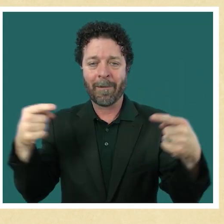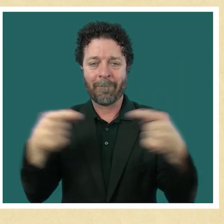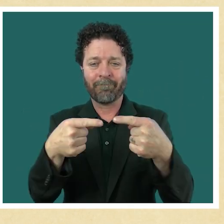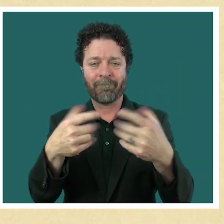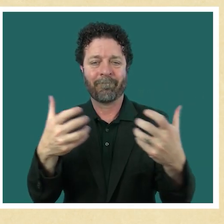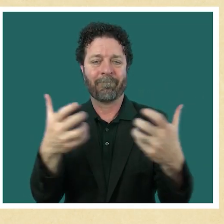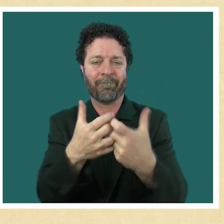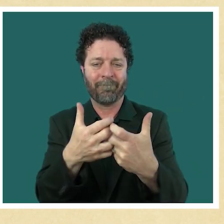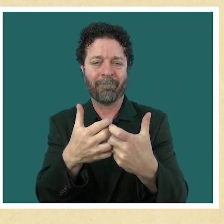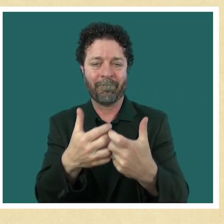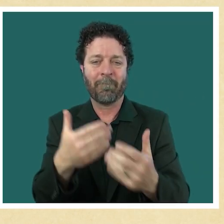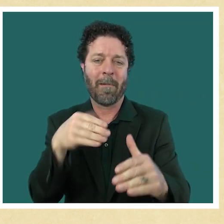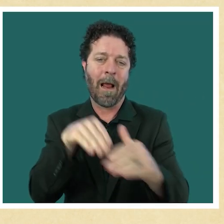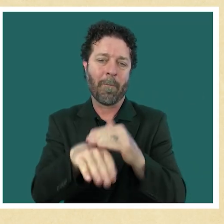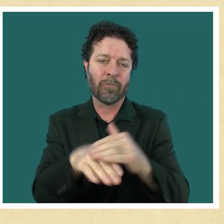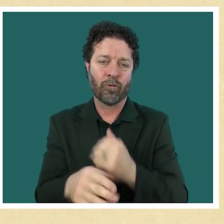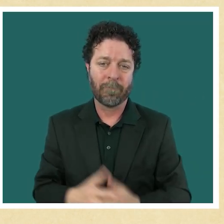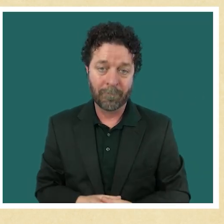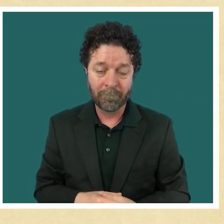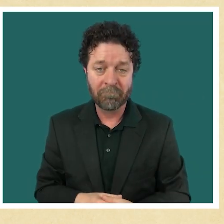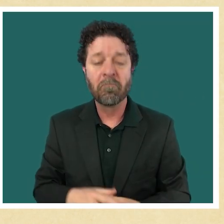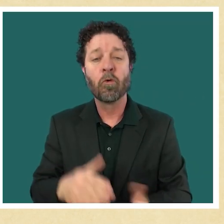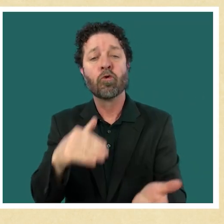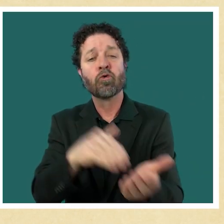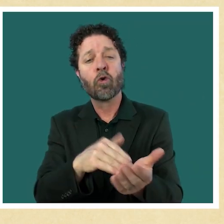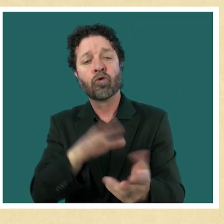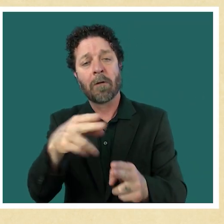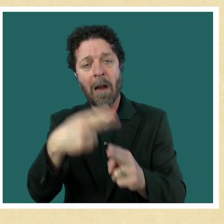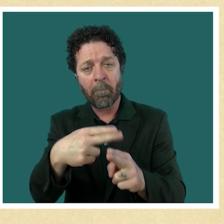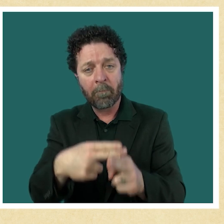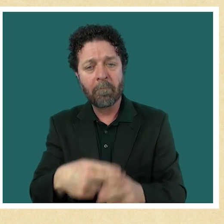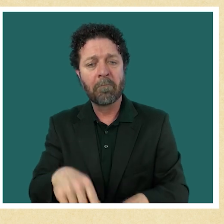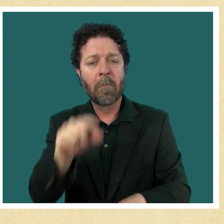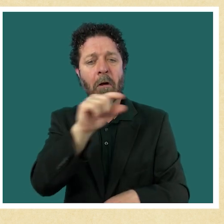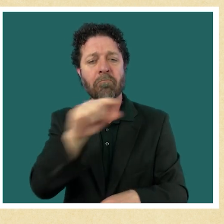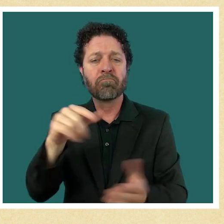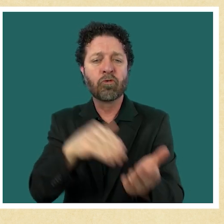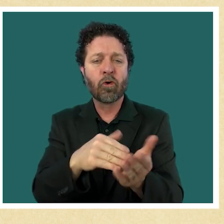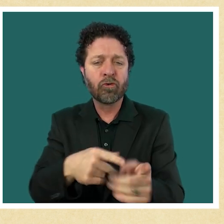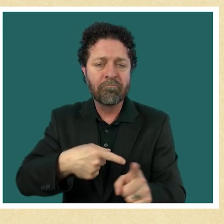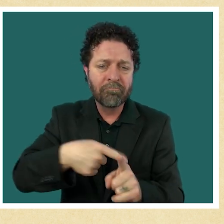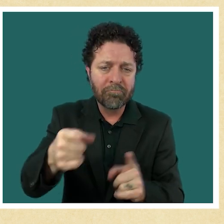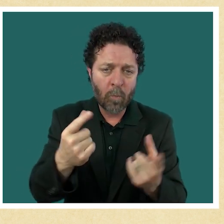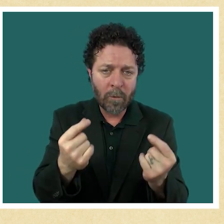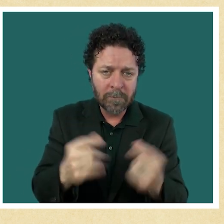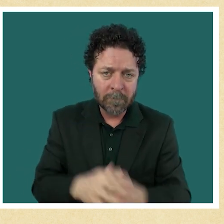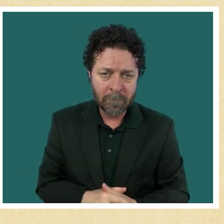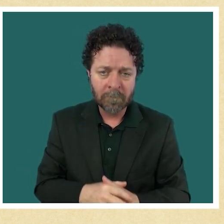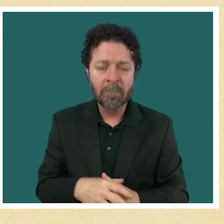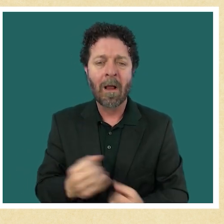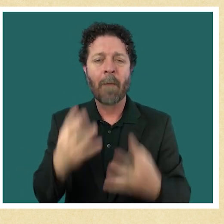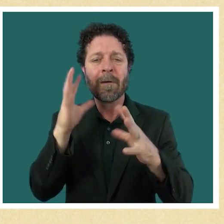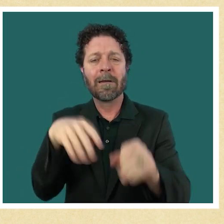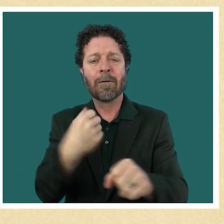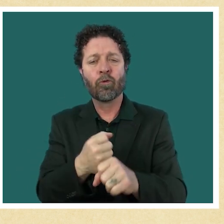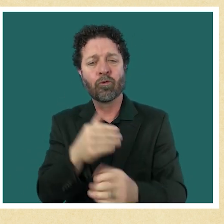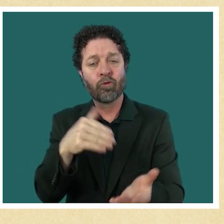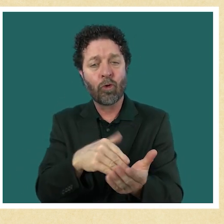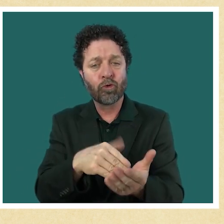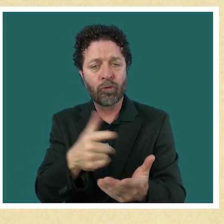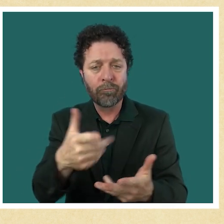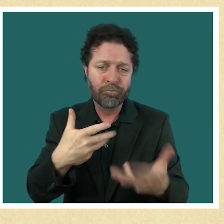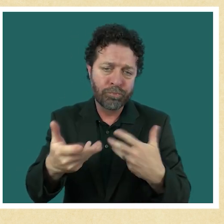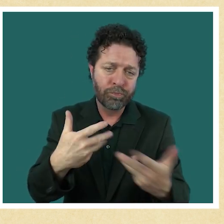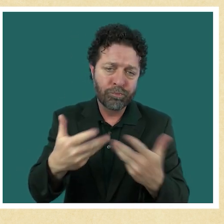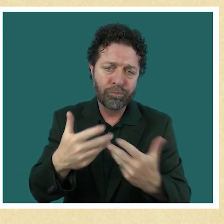doctor includes the following information: the doctor's name and title, the doctor's specialty, the number